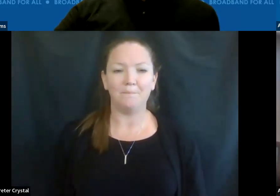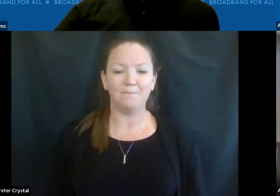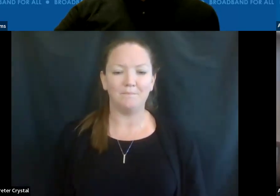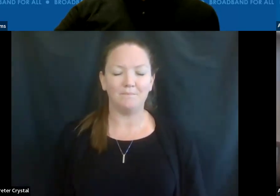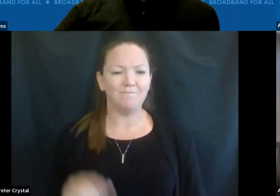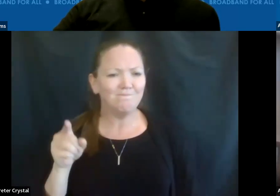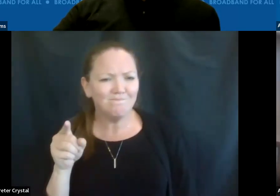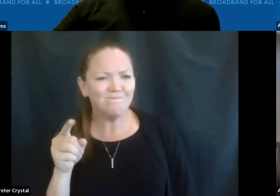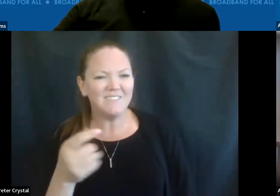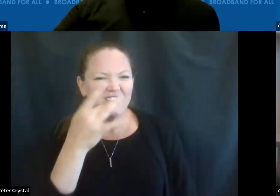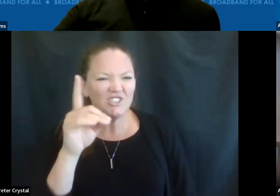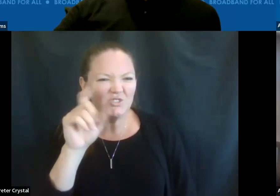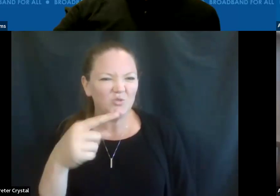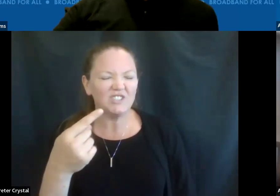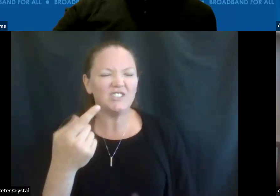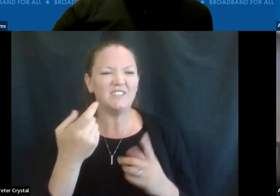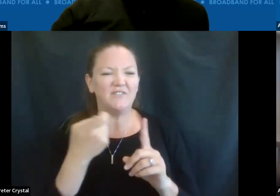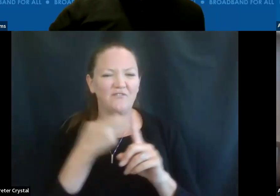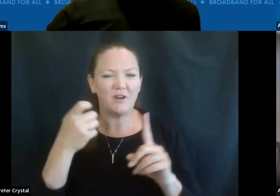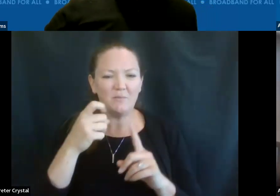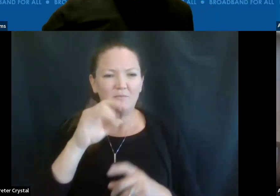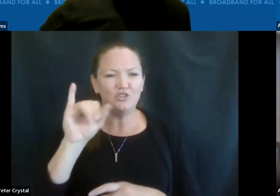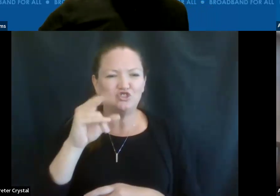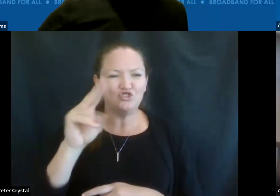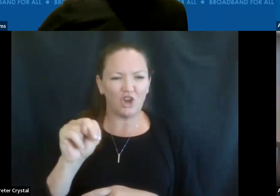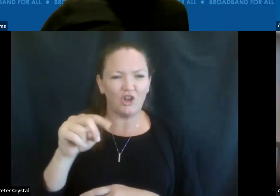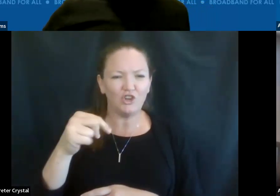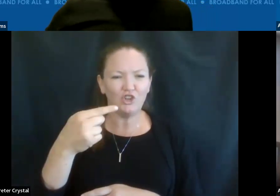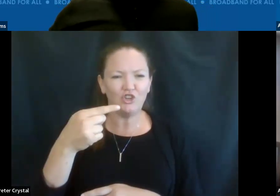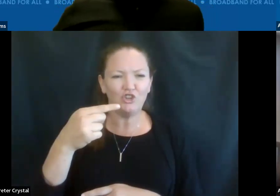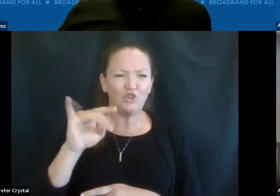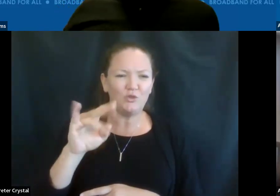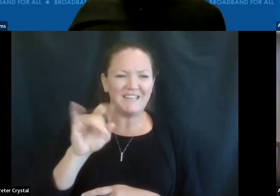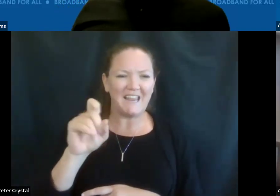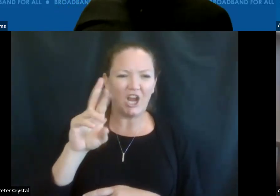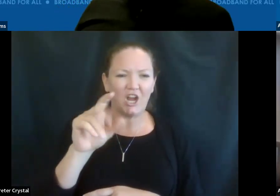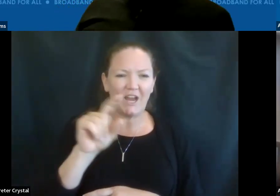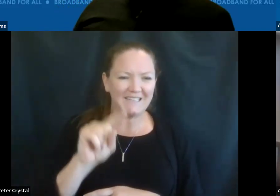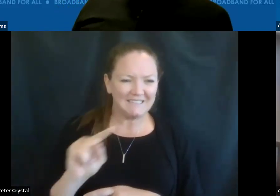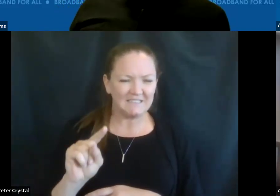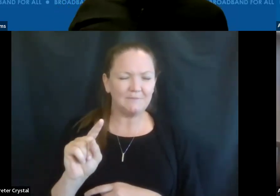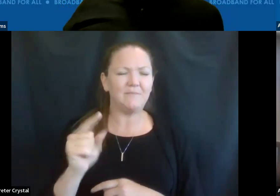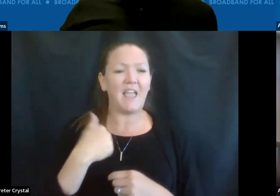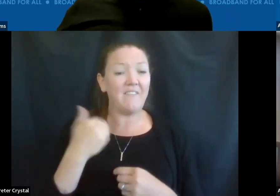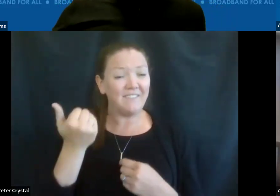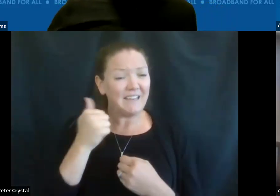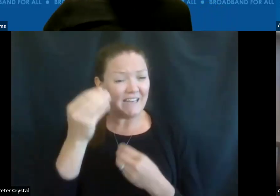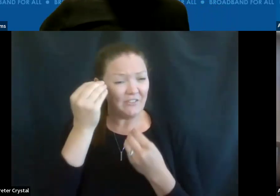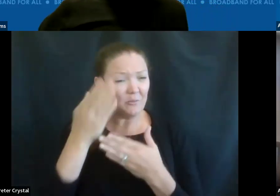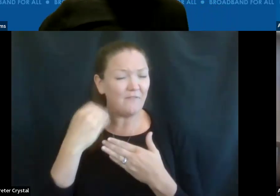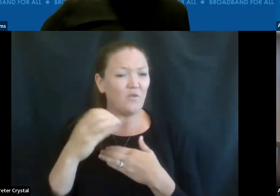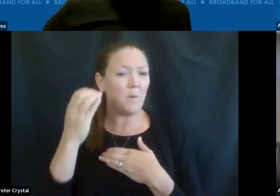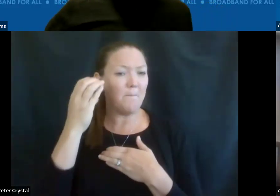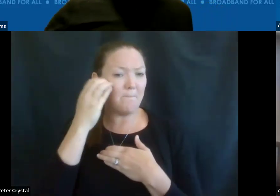question from John Gutierrez. Yeah. Is there any data on how mobile-only customers use